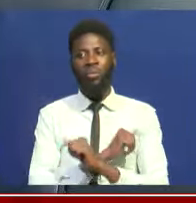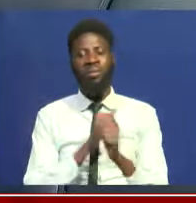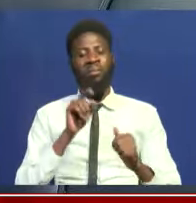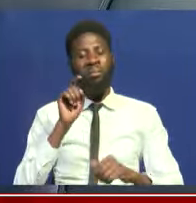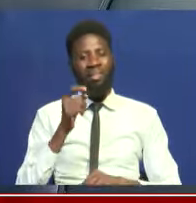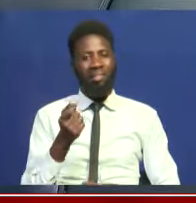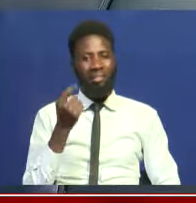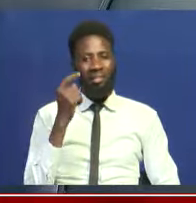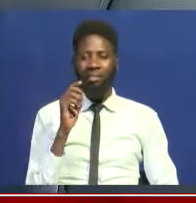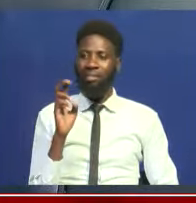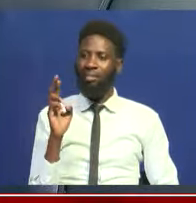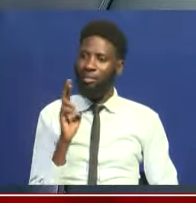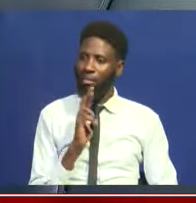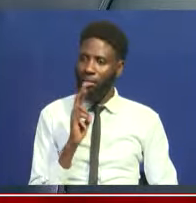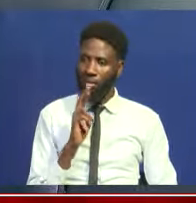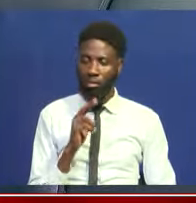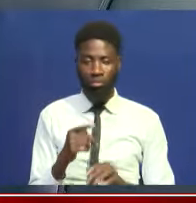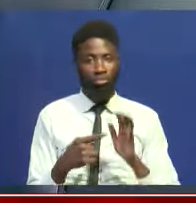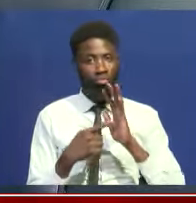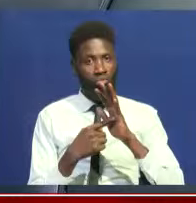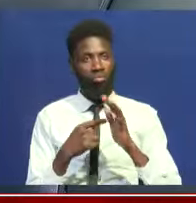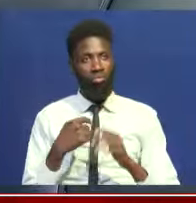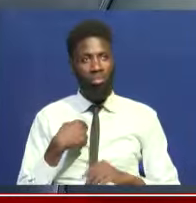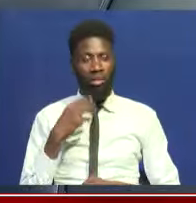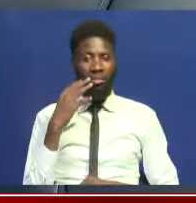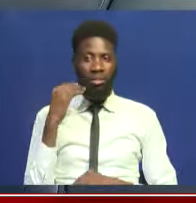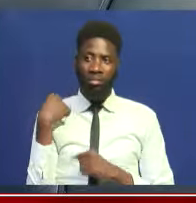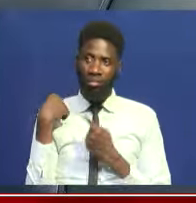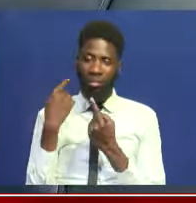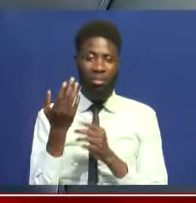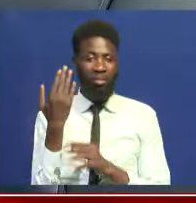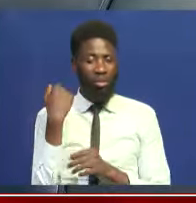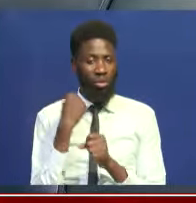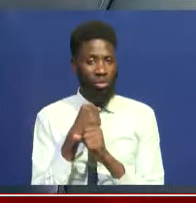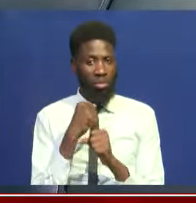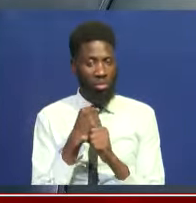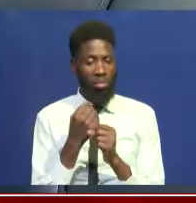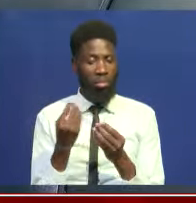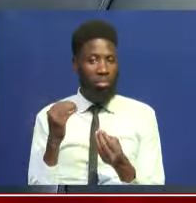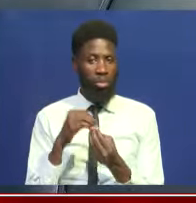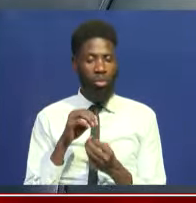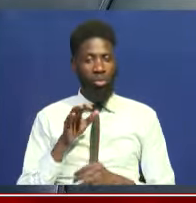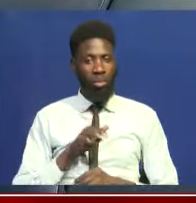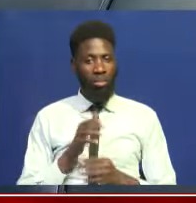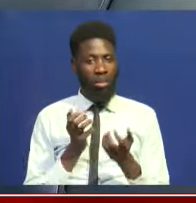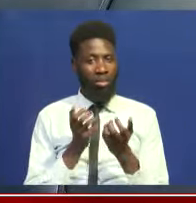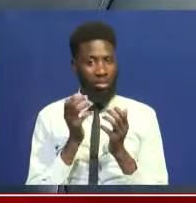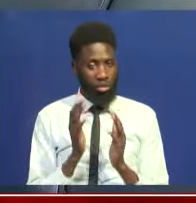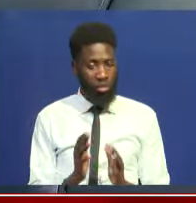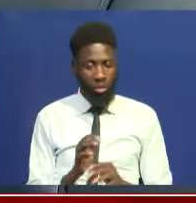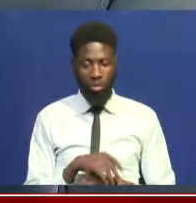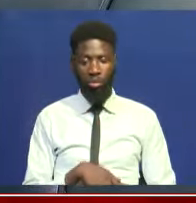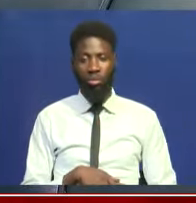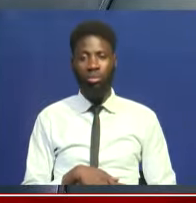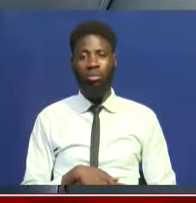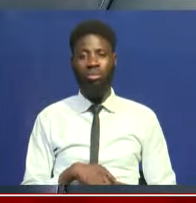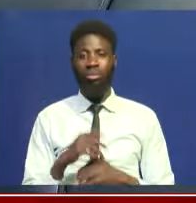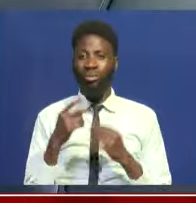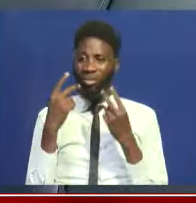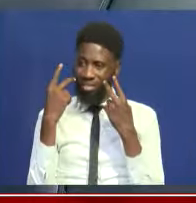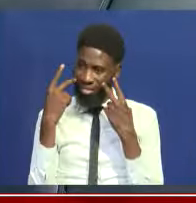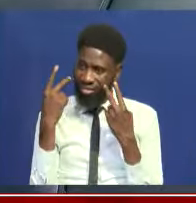the risks. So for example, in my experience in a past job working a lot with women entrepreneurs, we see that